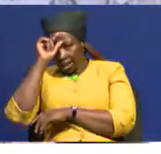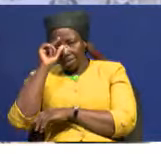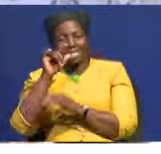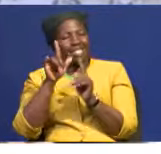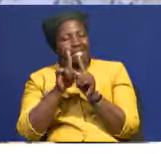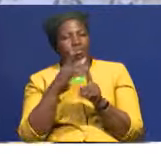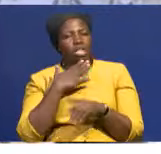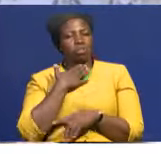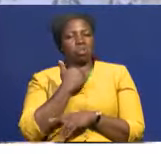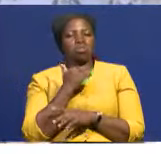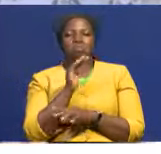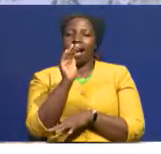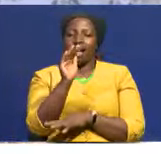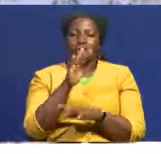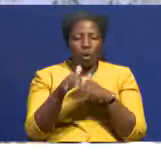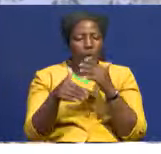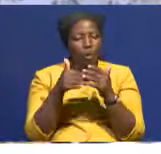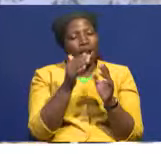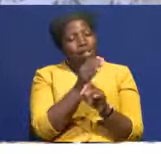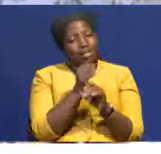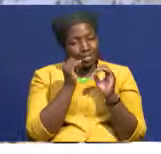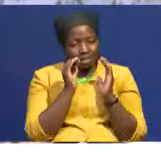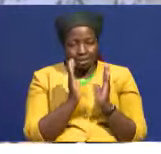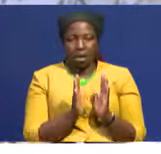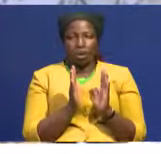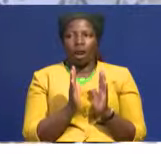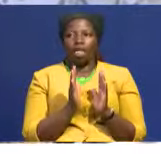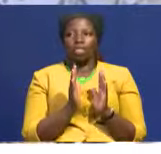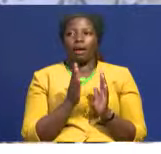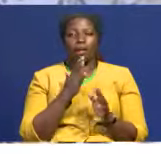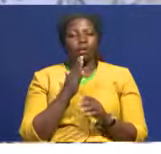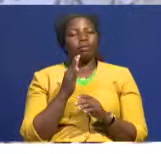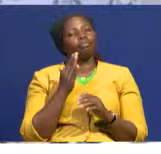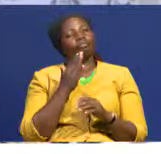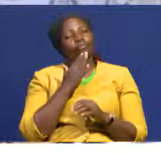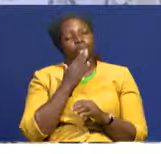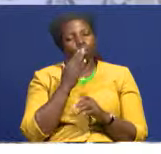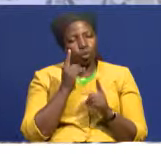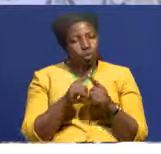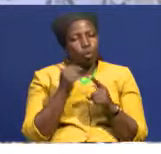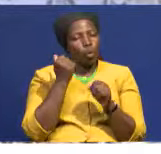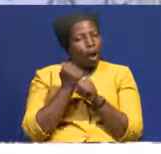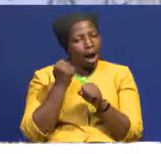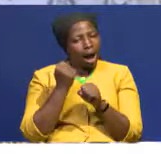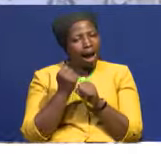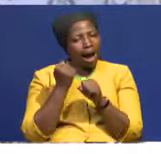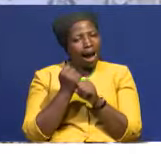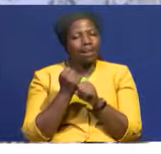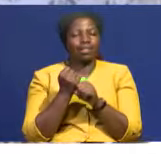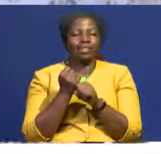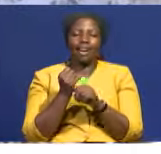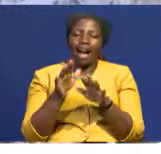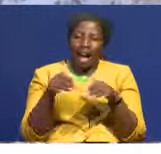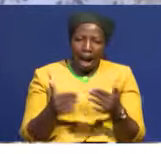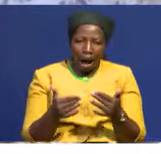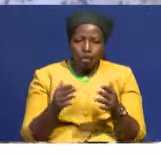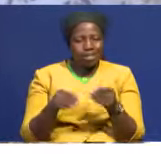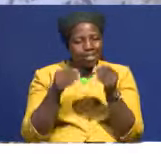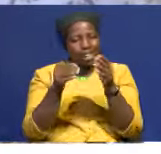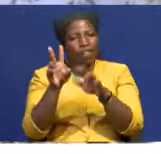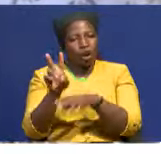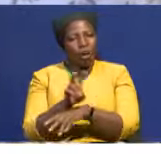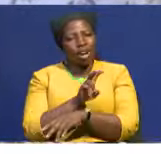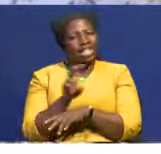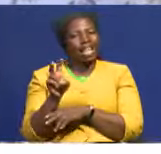also want to appeal to all stakeholders to play their role by providing oversight. There is no